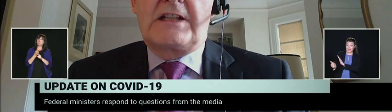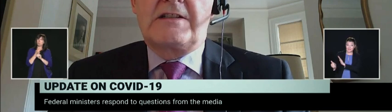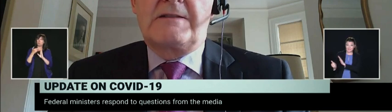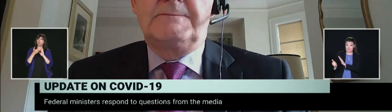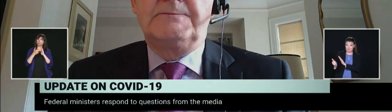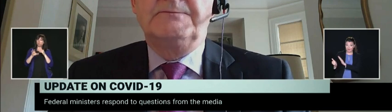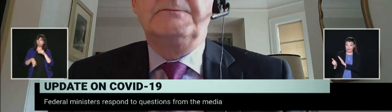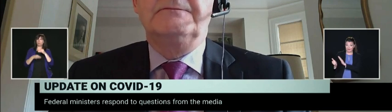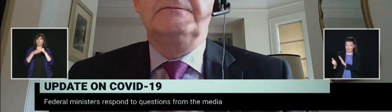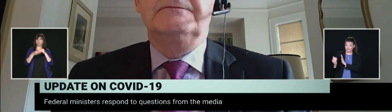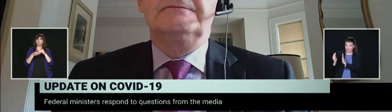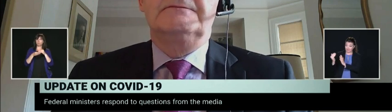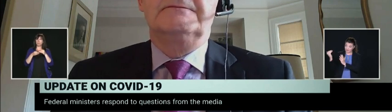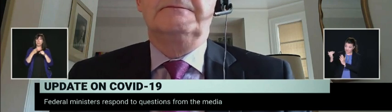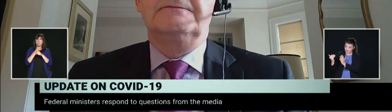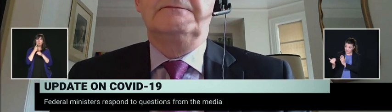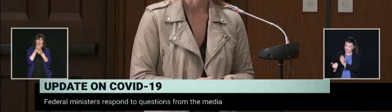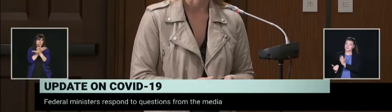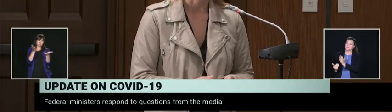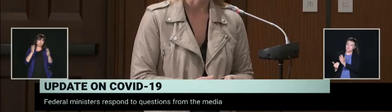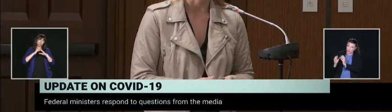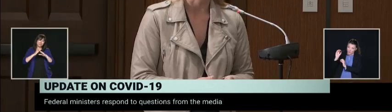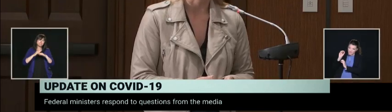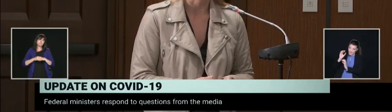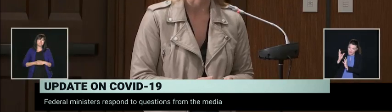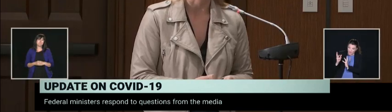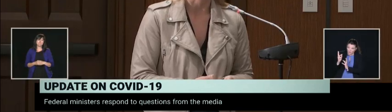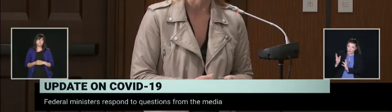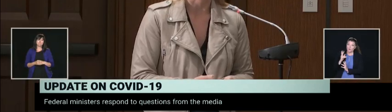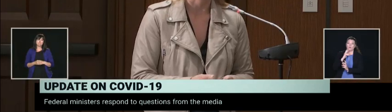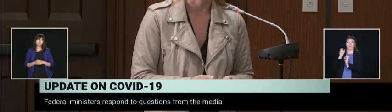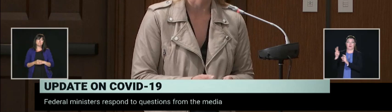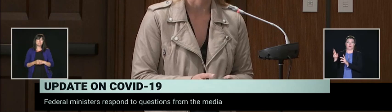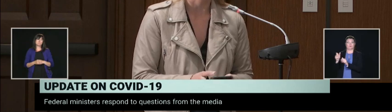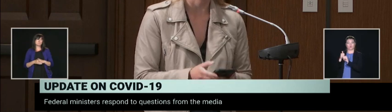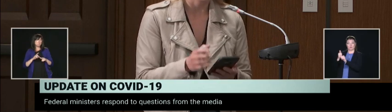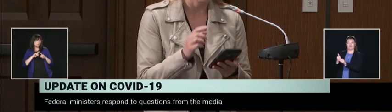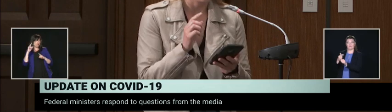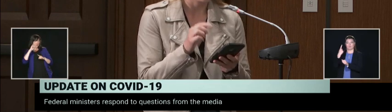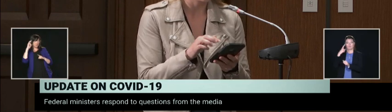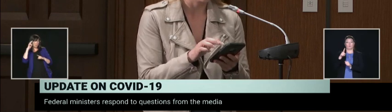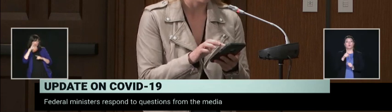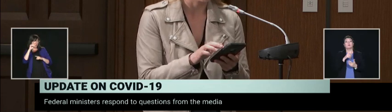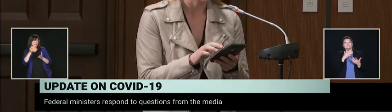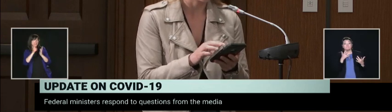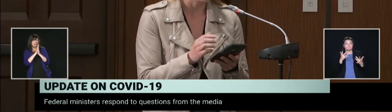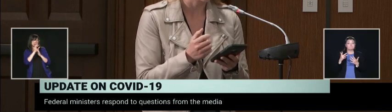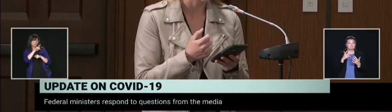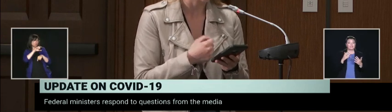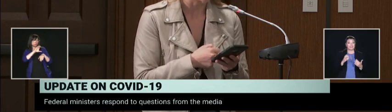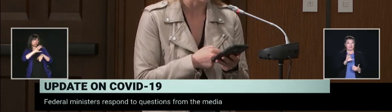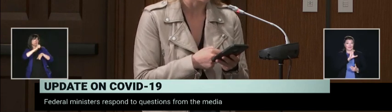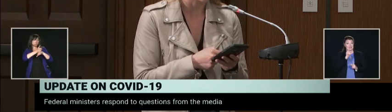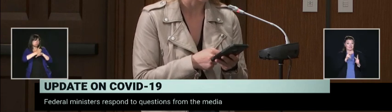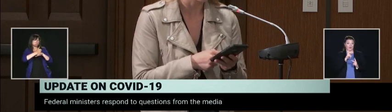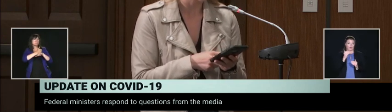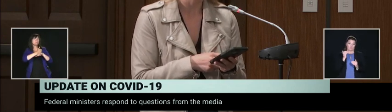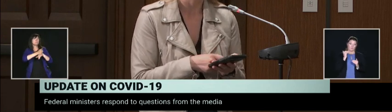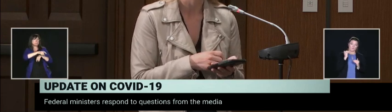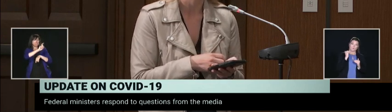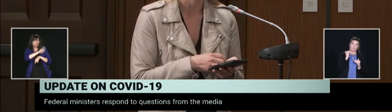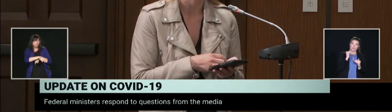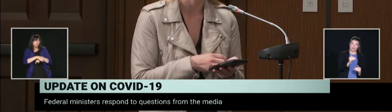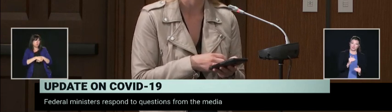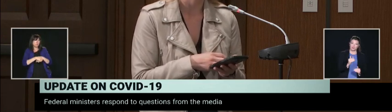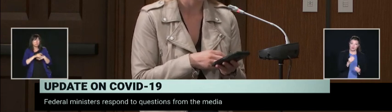are protected. But have airlines asked you to make this mandatory? And also, Minister Freeland, there are reports